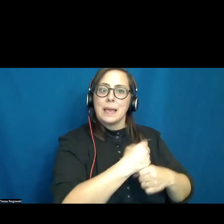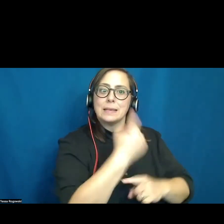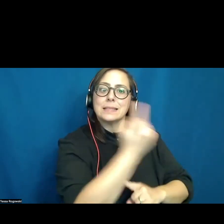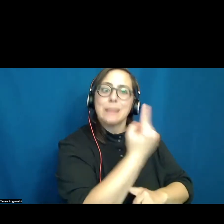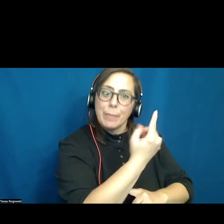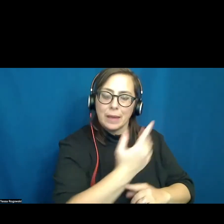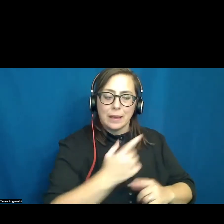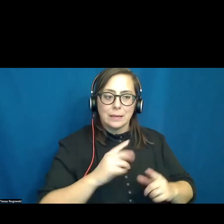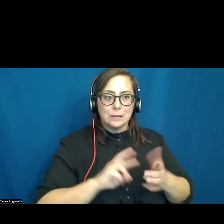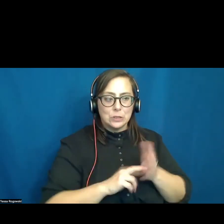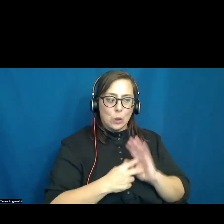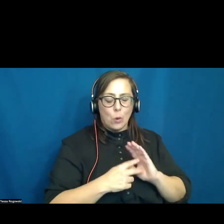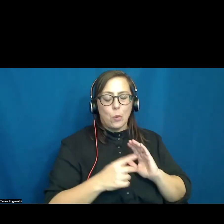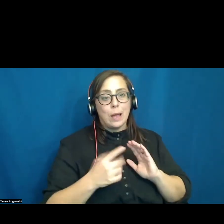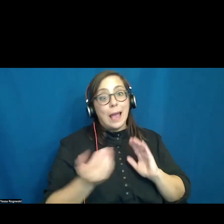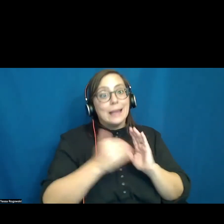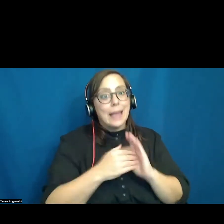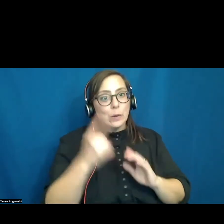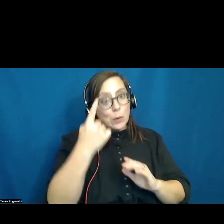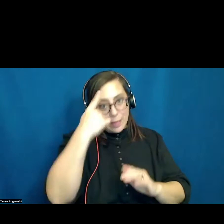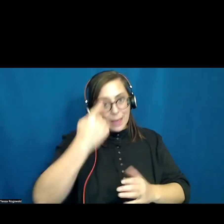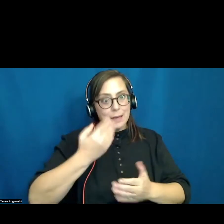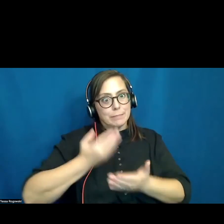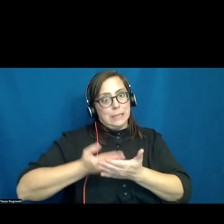a capitalist framework.